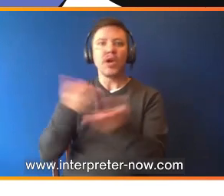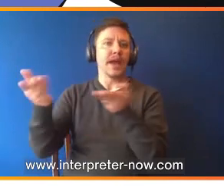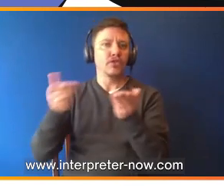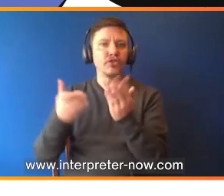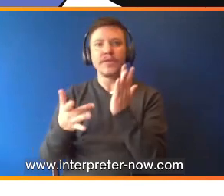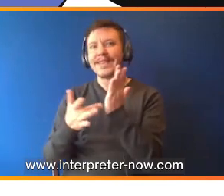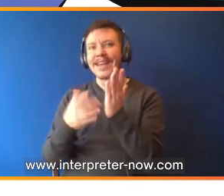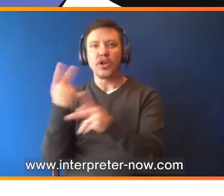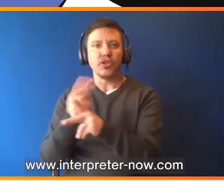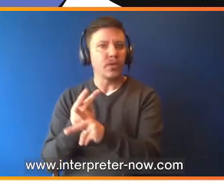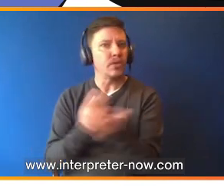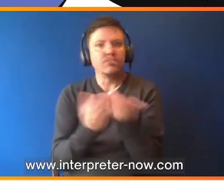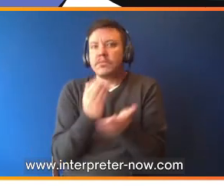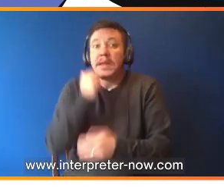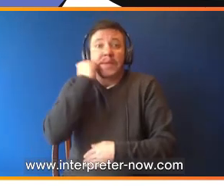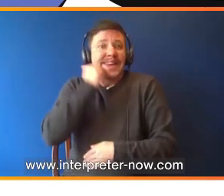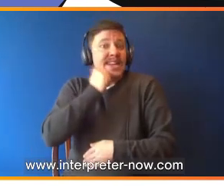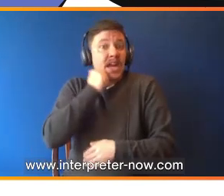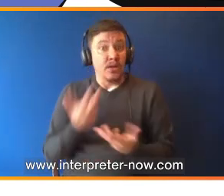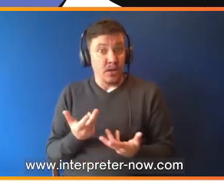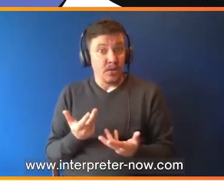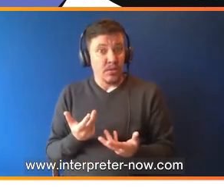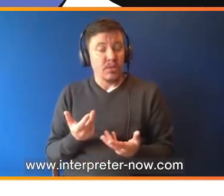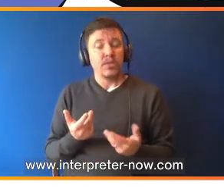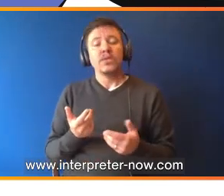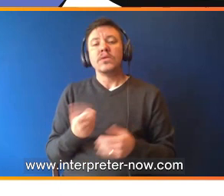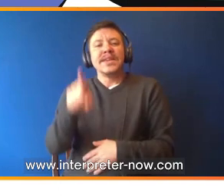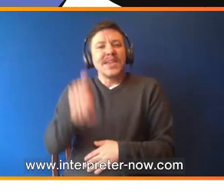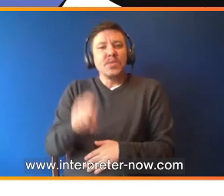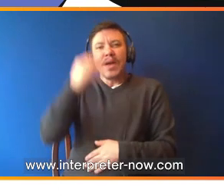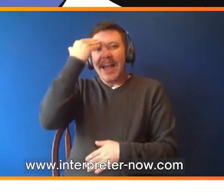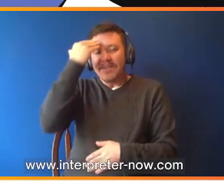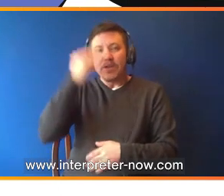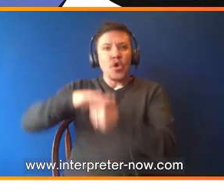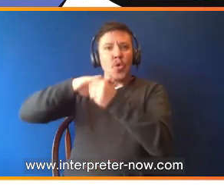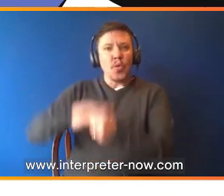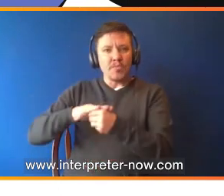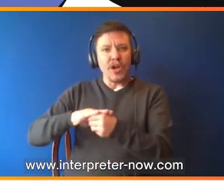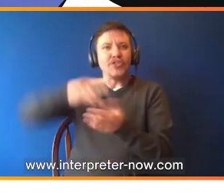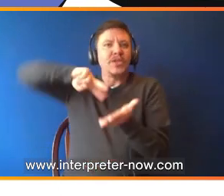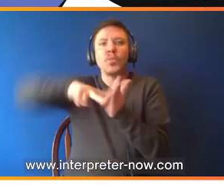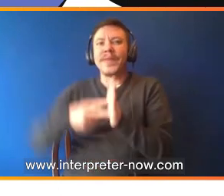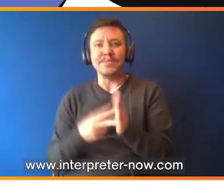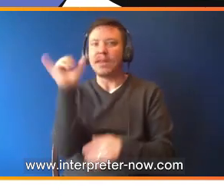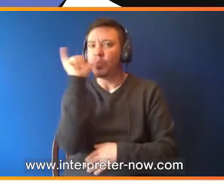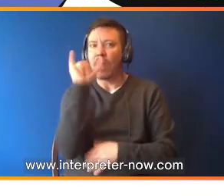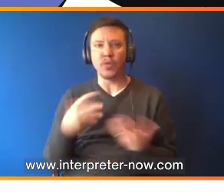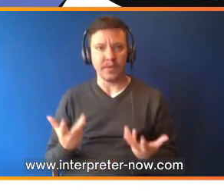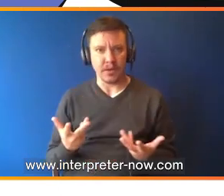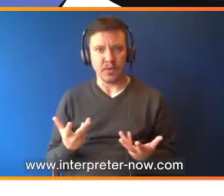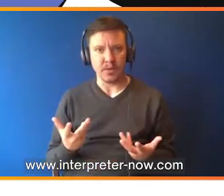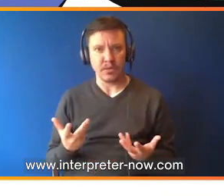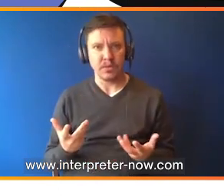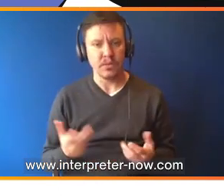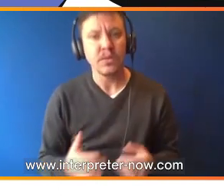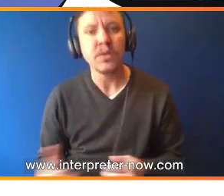design outcomes, meaning the product, the service, the technology that you're using, even on a day-to-day basis, is that you have to know what oppression